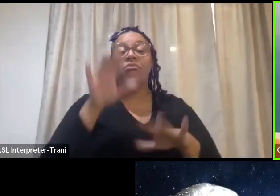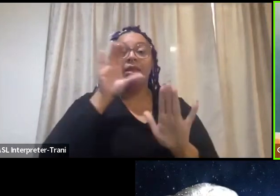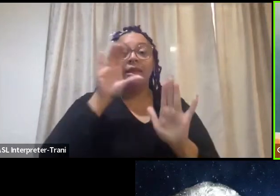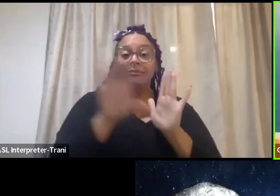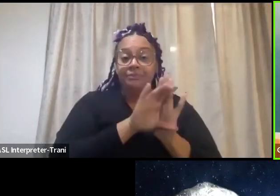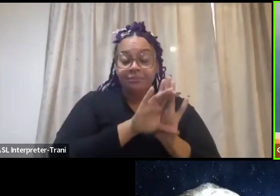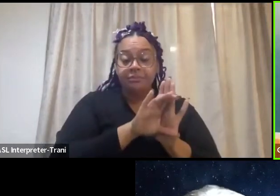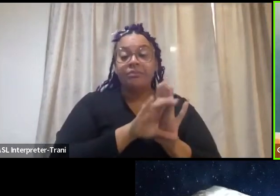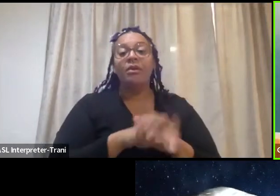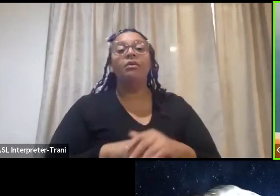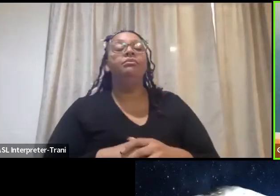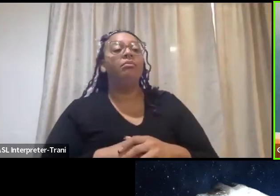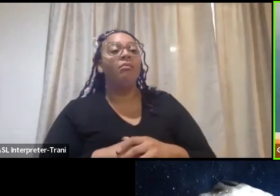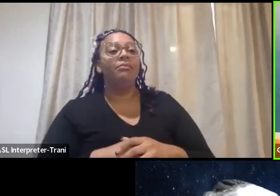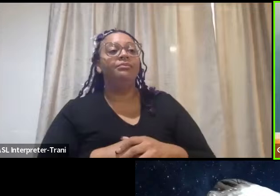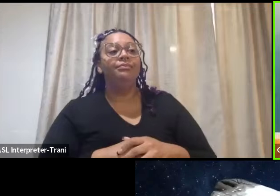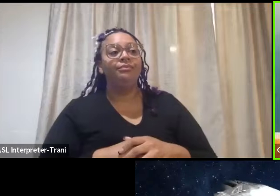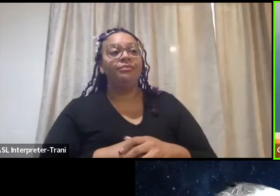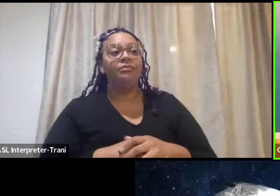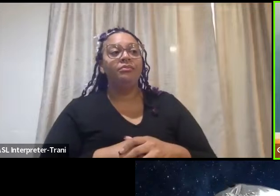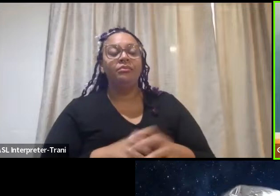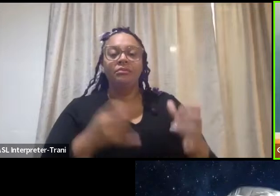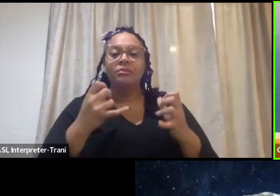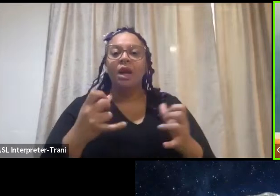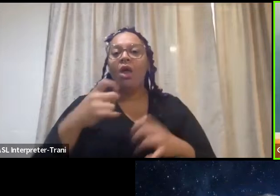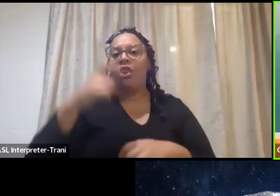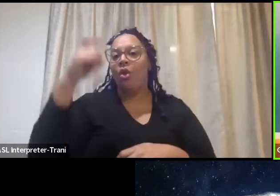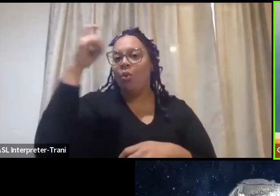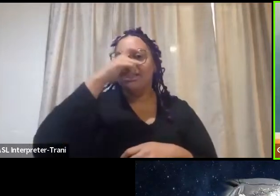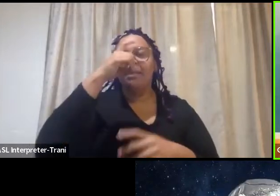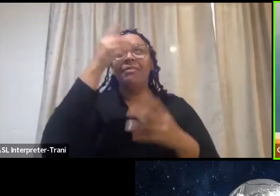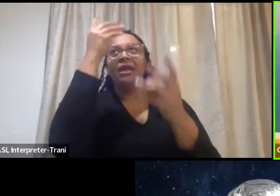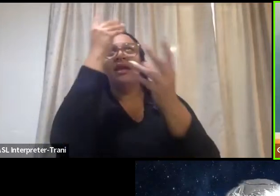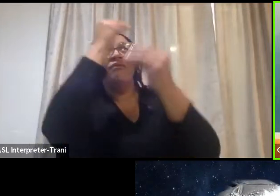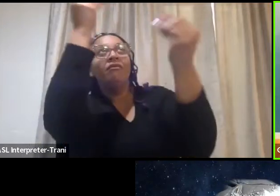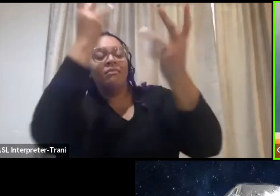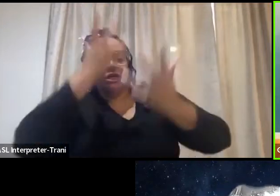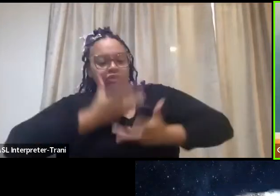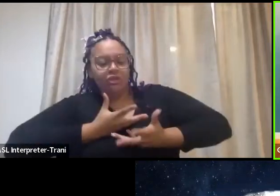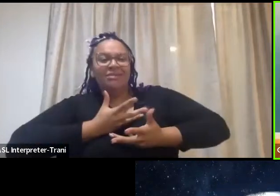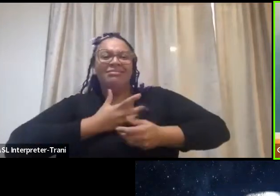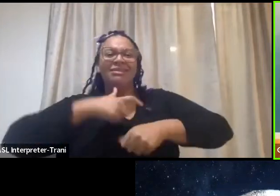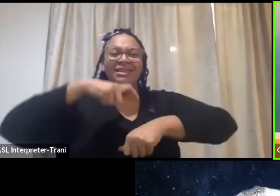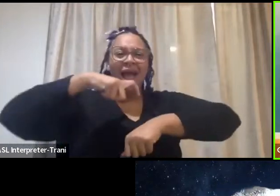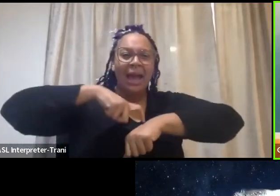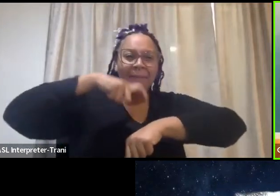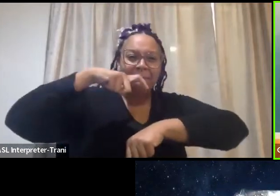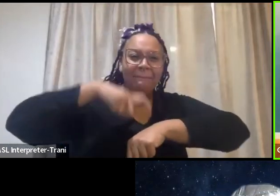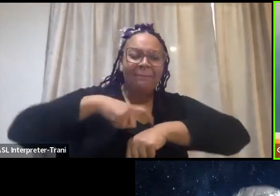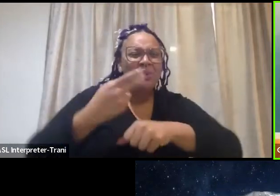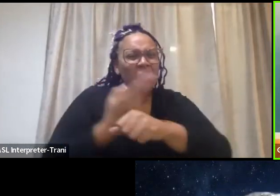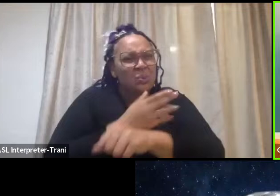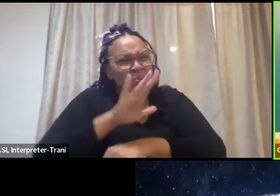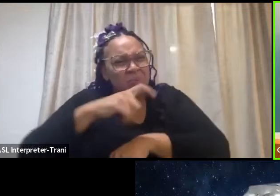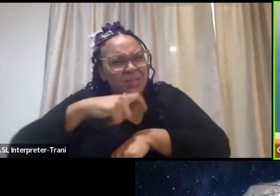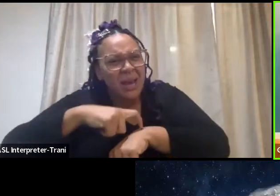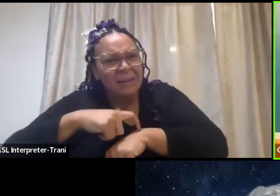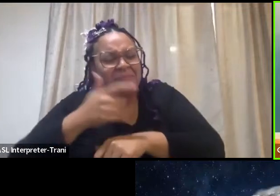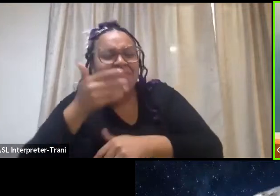in this moment, the wisdom, the information that's coming through is take your time. Take your time.